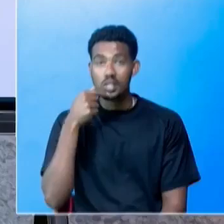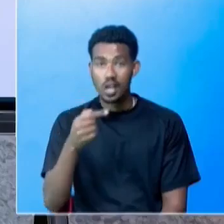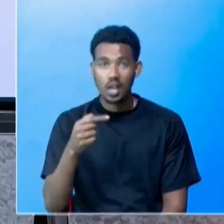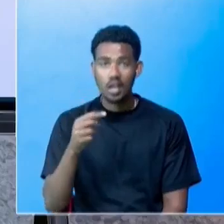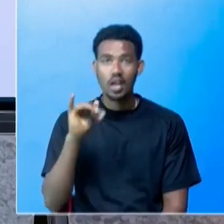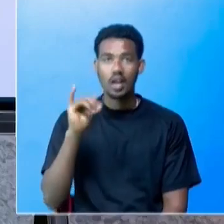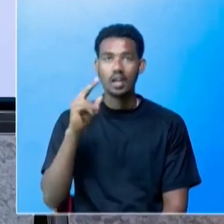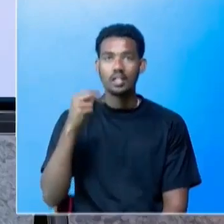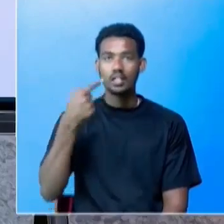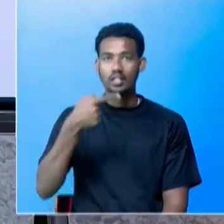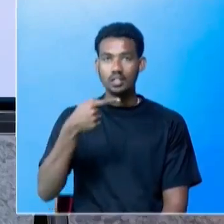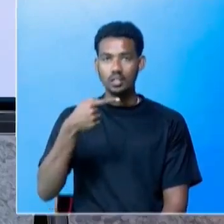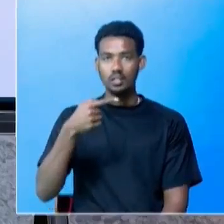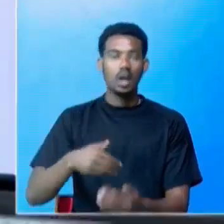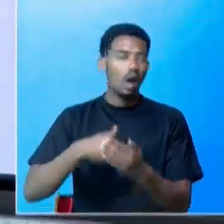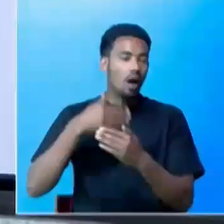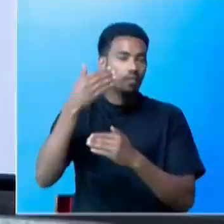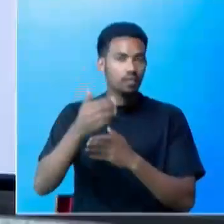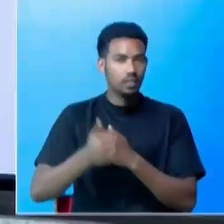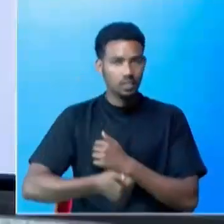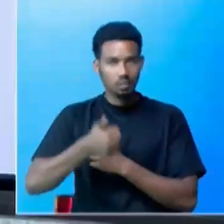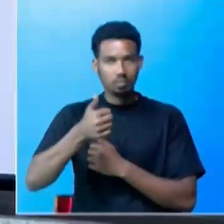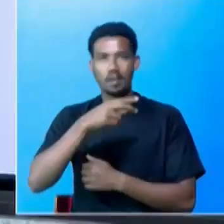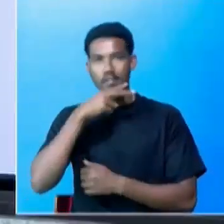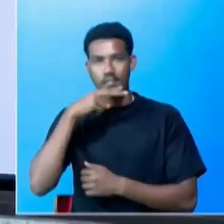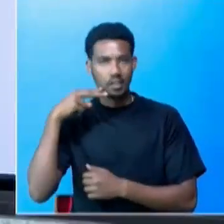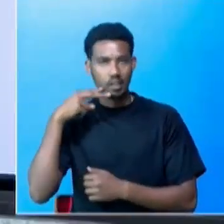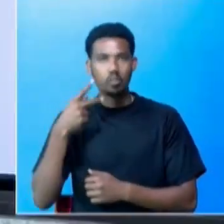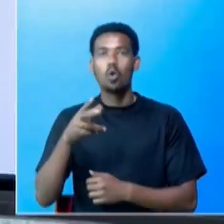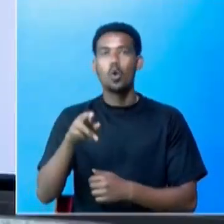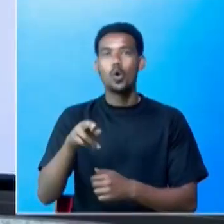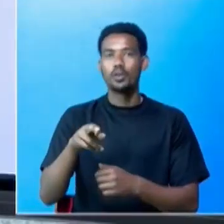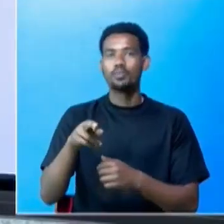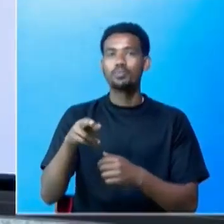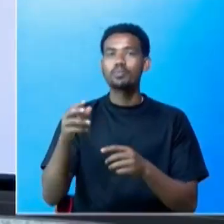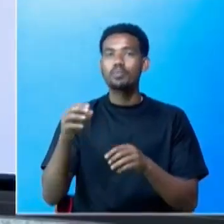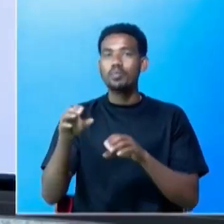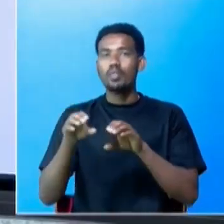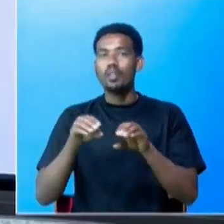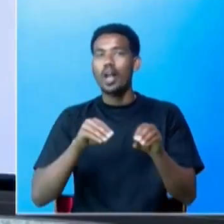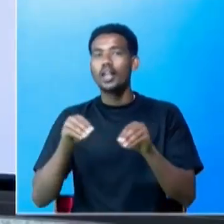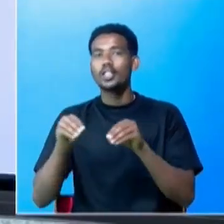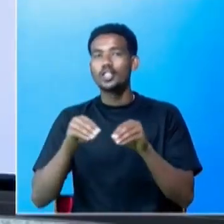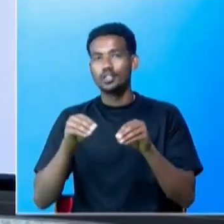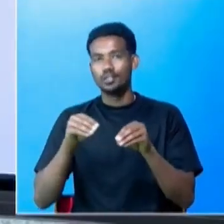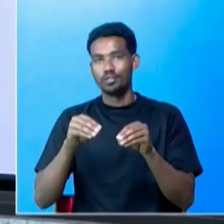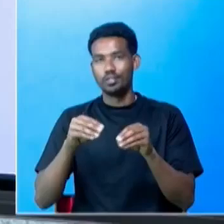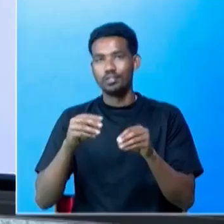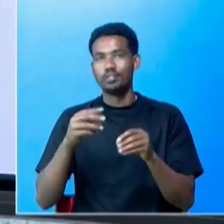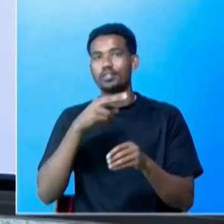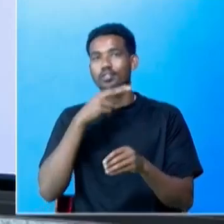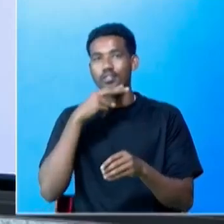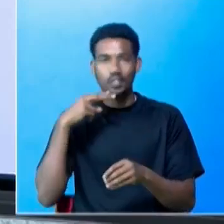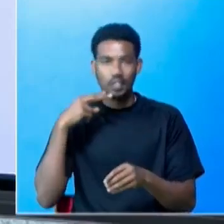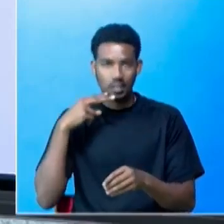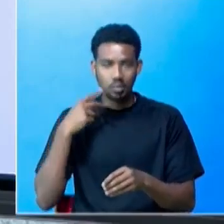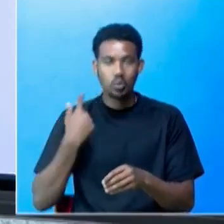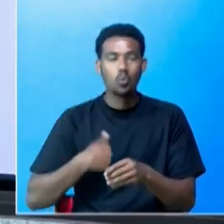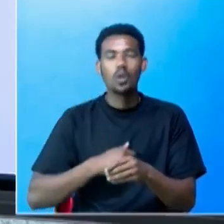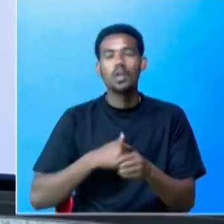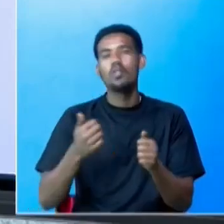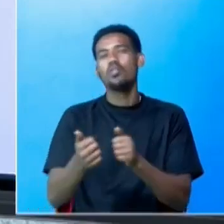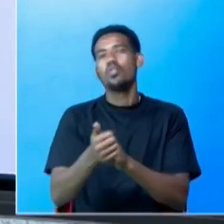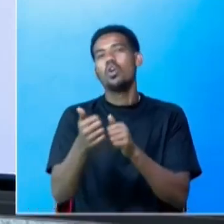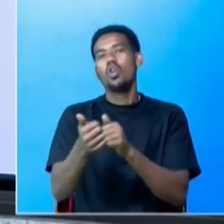verbs, after the main verb or an action verb, we just follow